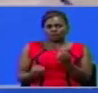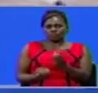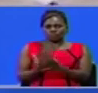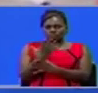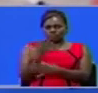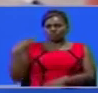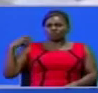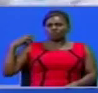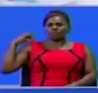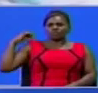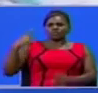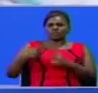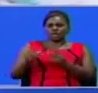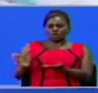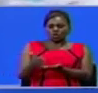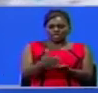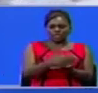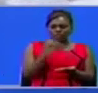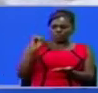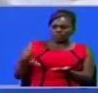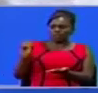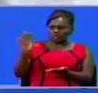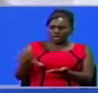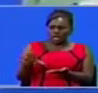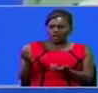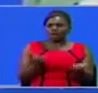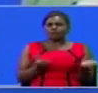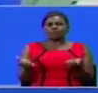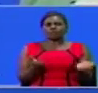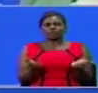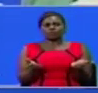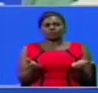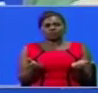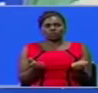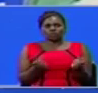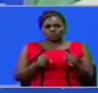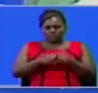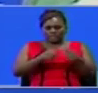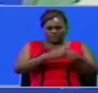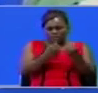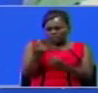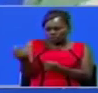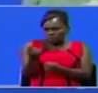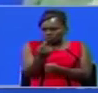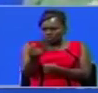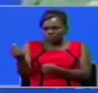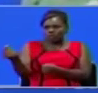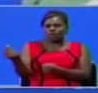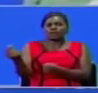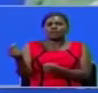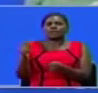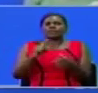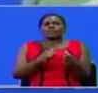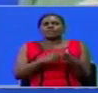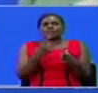of volunteers who began by collecting wastes and recycling it for sale. They are crushed into small ships, and